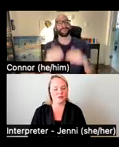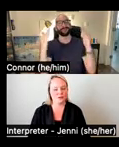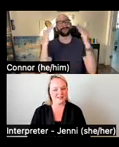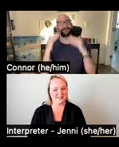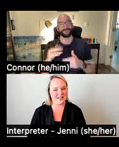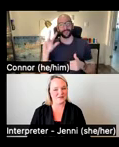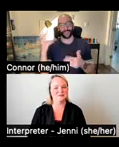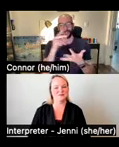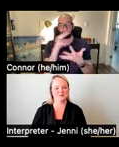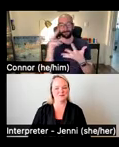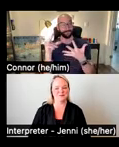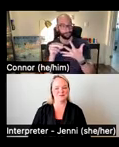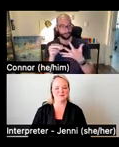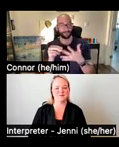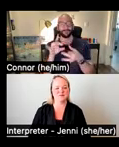Don't forget to save.